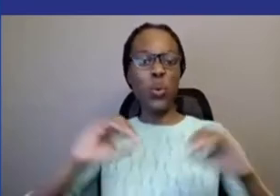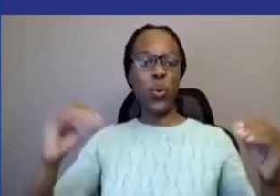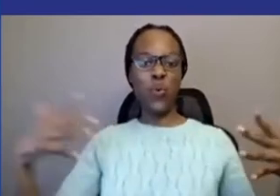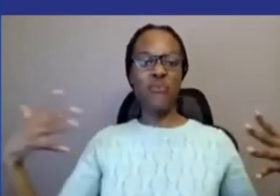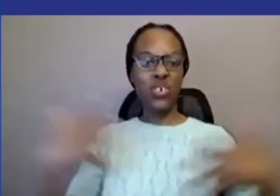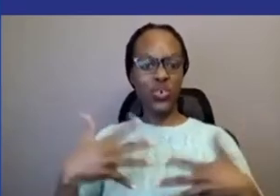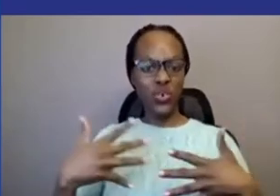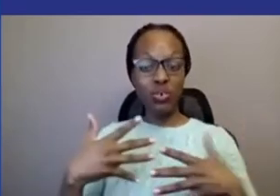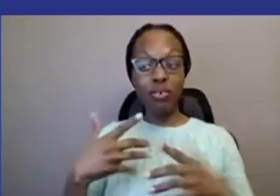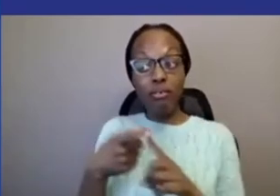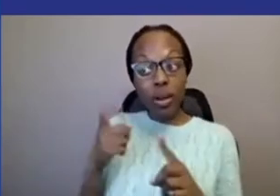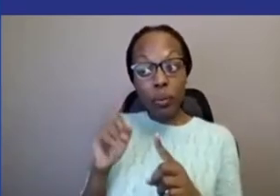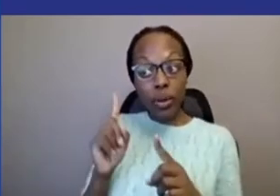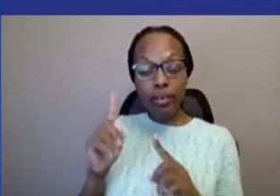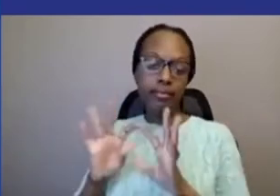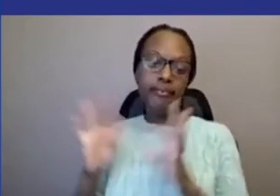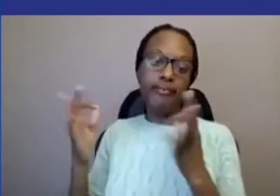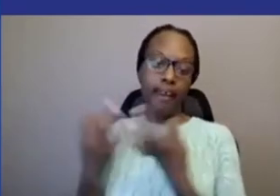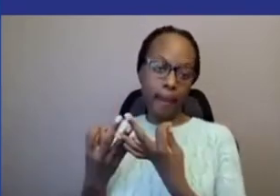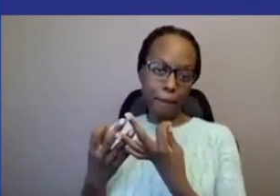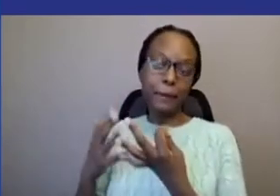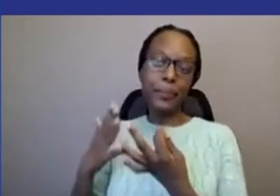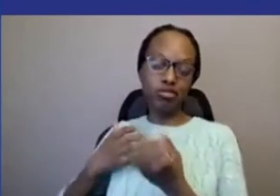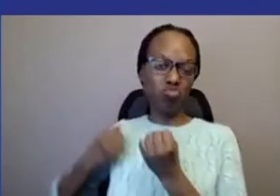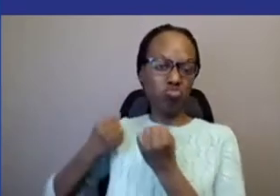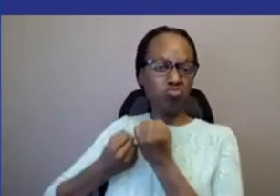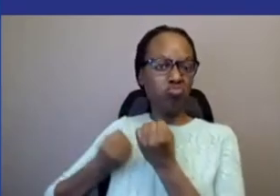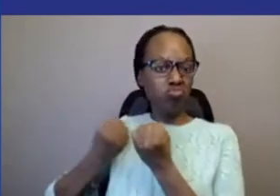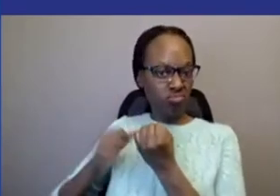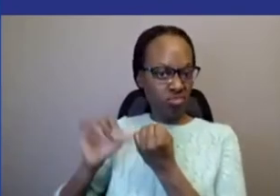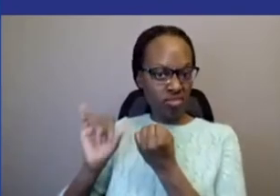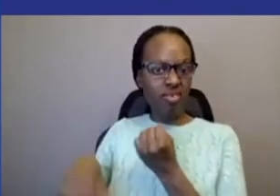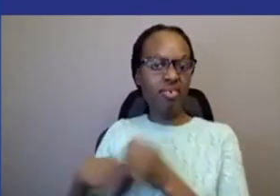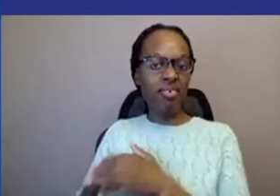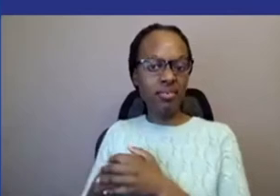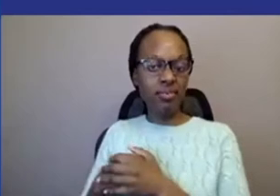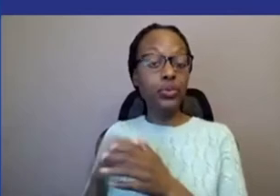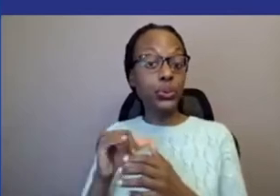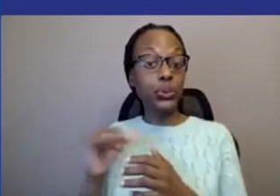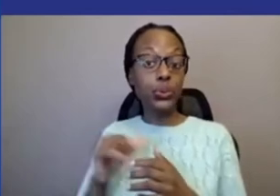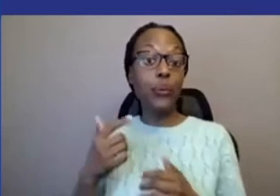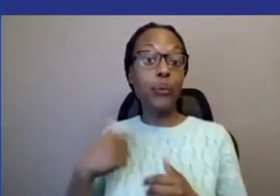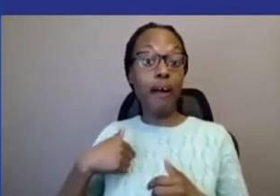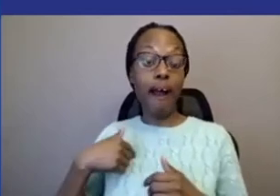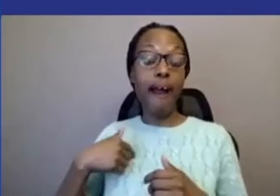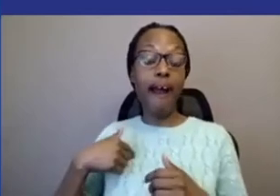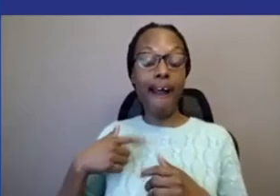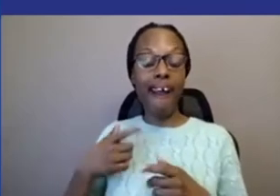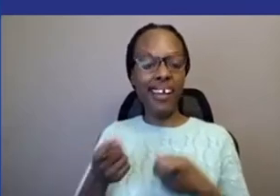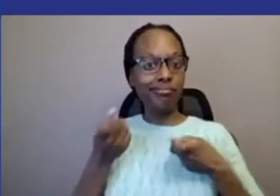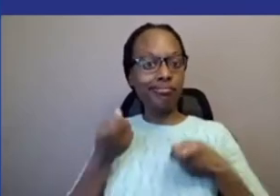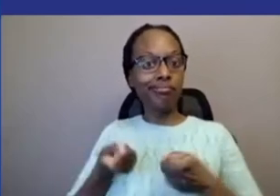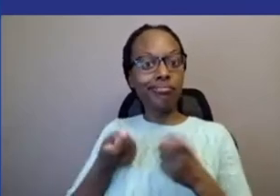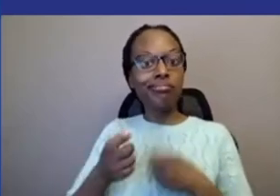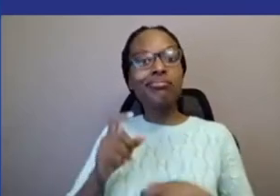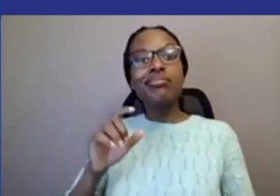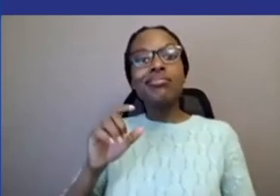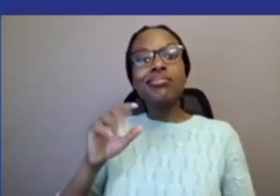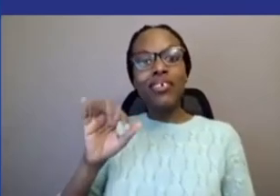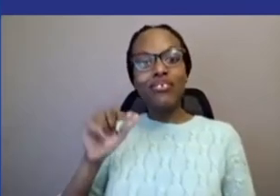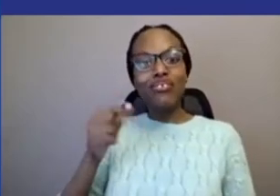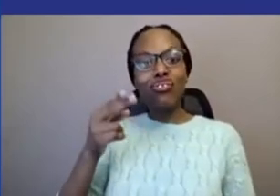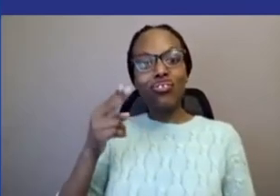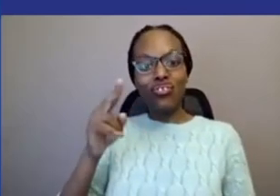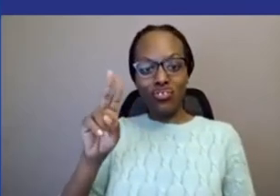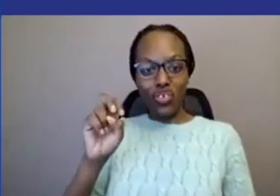I, you know, was blessed to have. I was also a figure skater for many years. So I automatically, when I